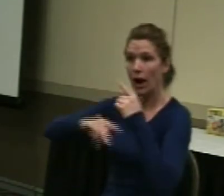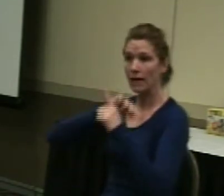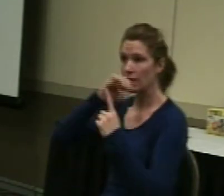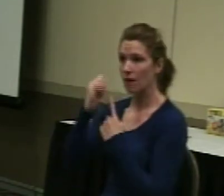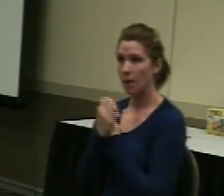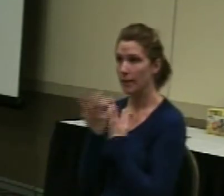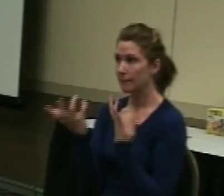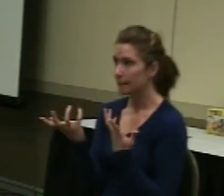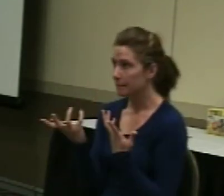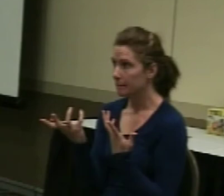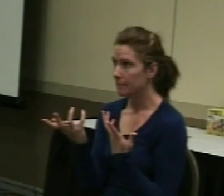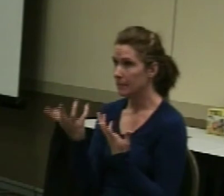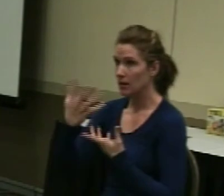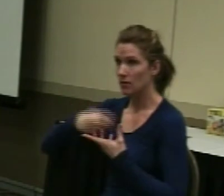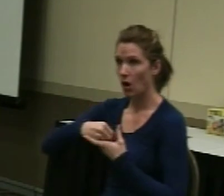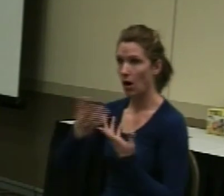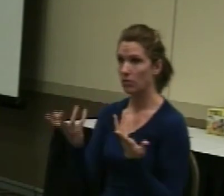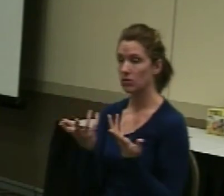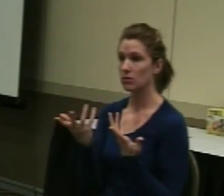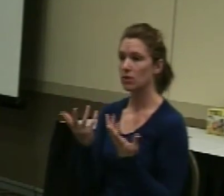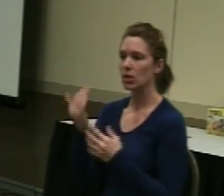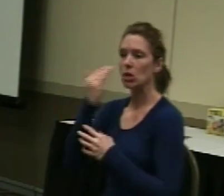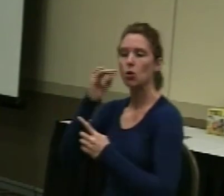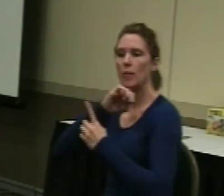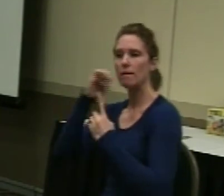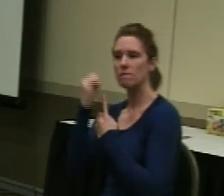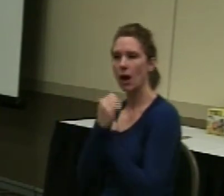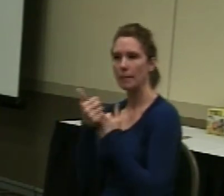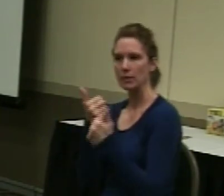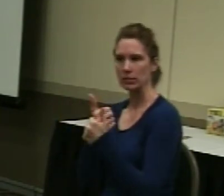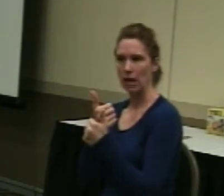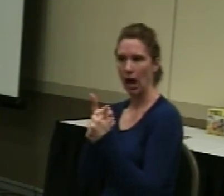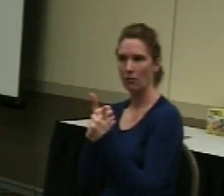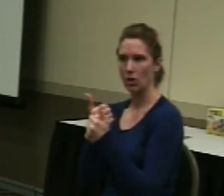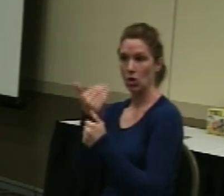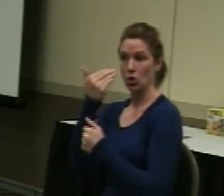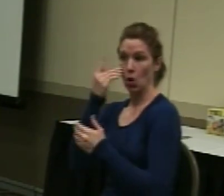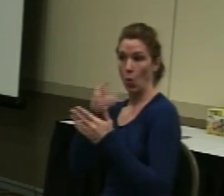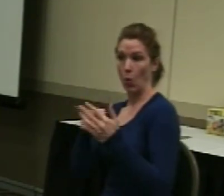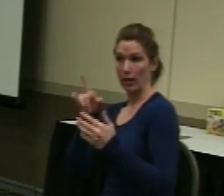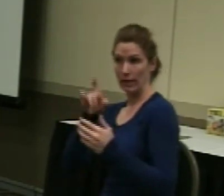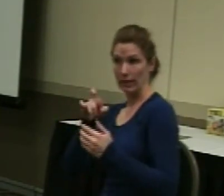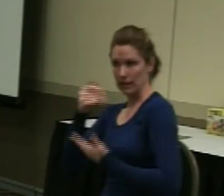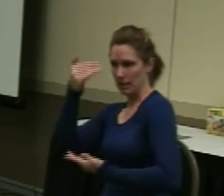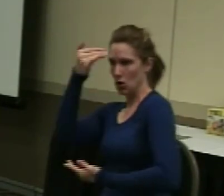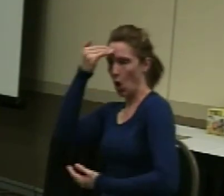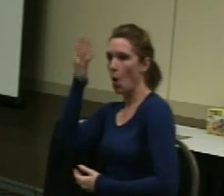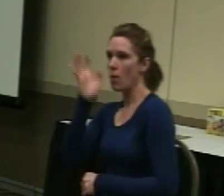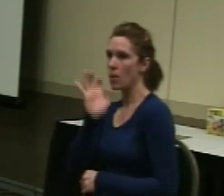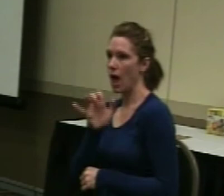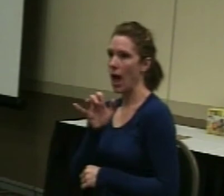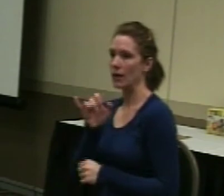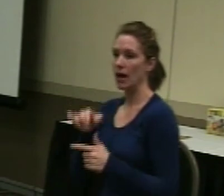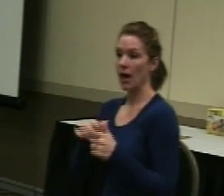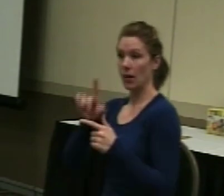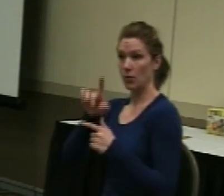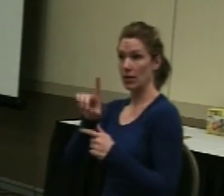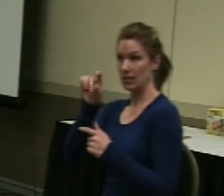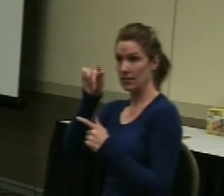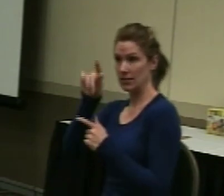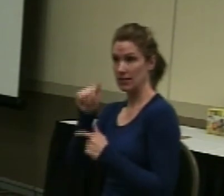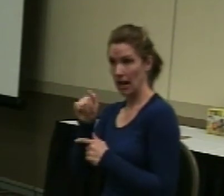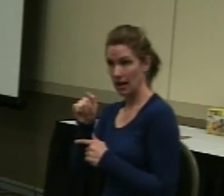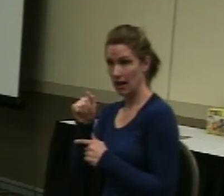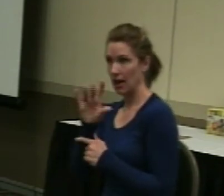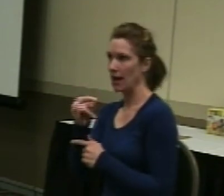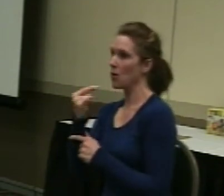this? Get to know the environment, get to know what needs to be known. And then we need data, and I'll be